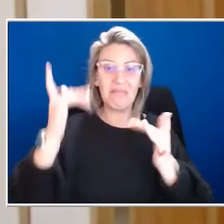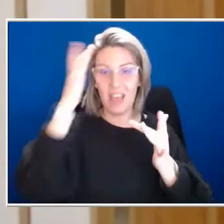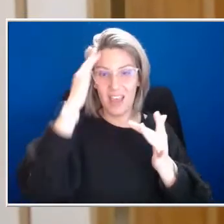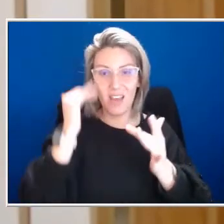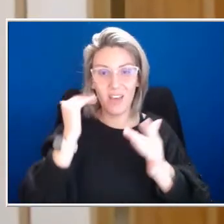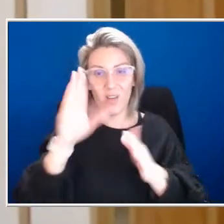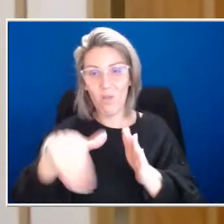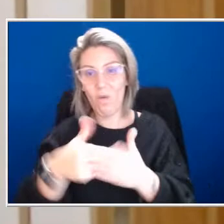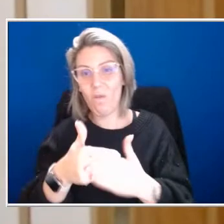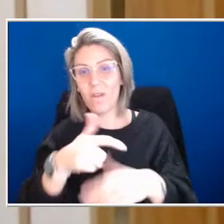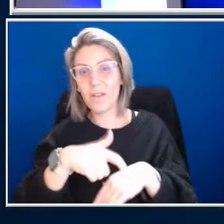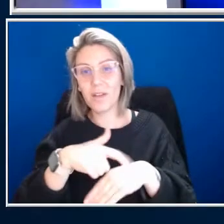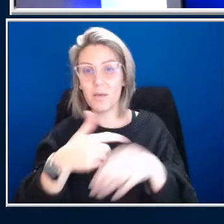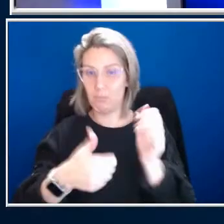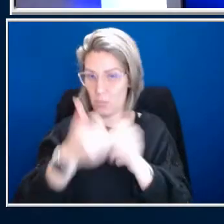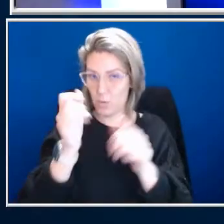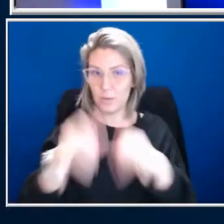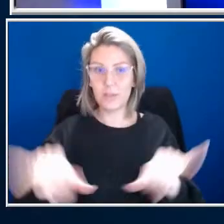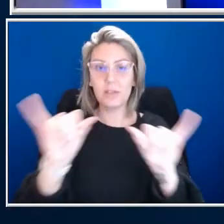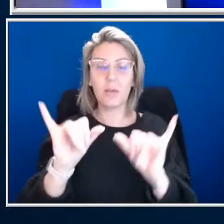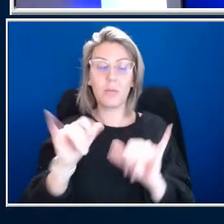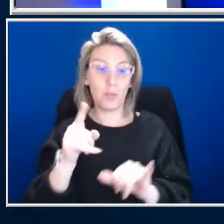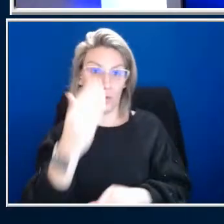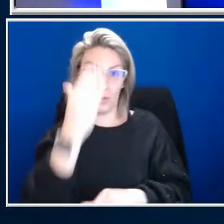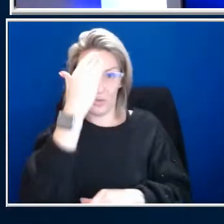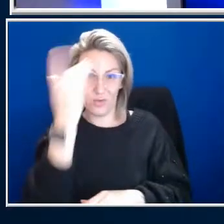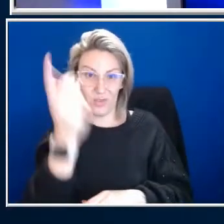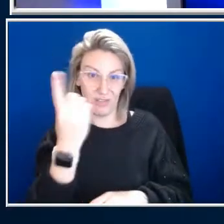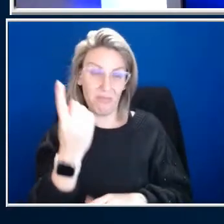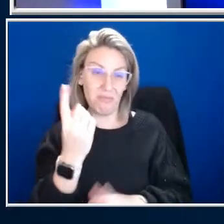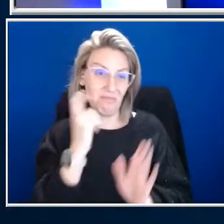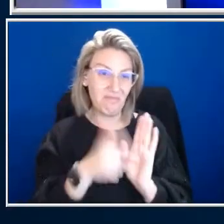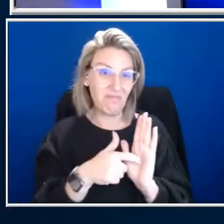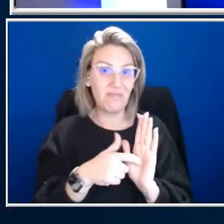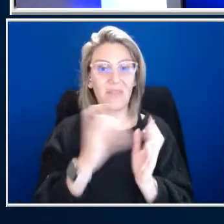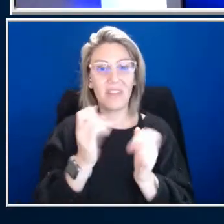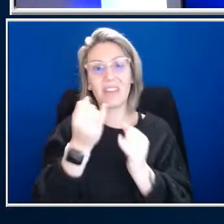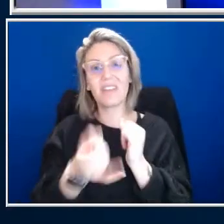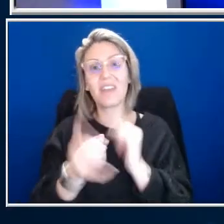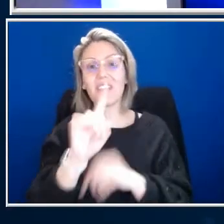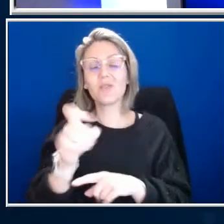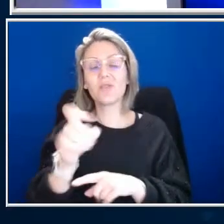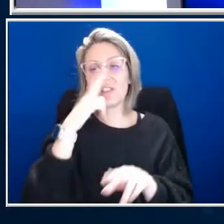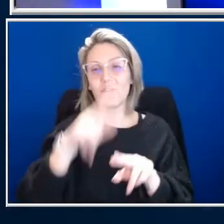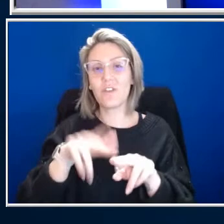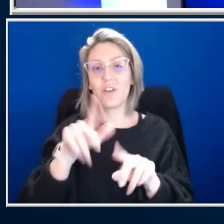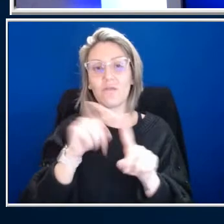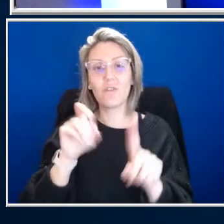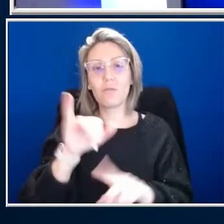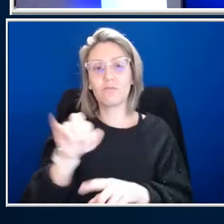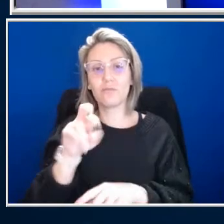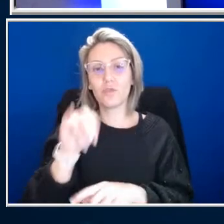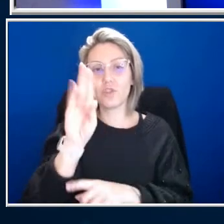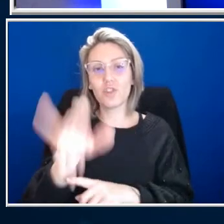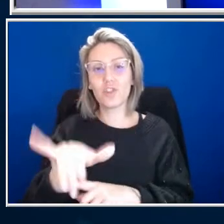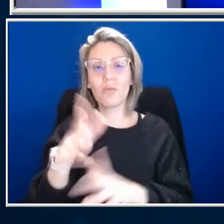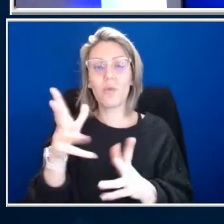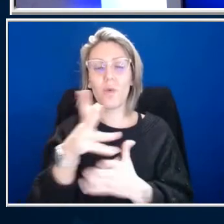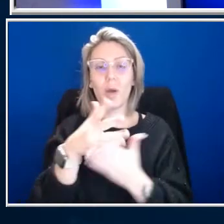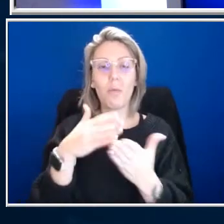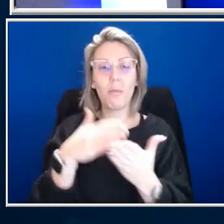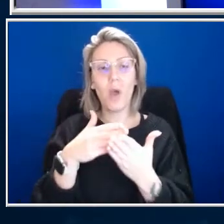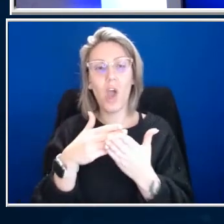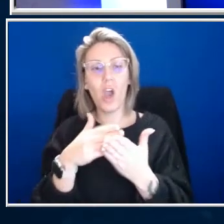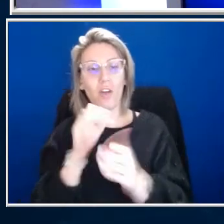most common symptoms. Yeah, so you'll know something's wrong. Last question, kind of a fun one from Jeremy. Dr. Vidic, what part of working on the heart do you find